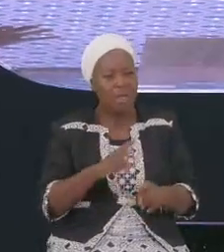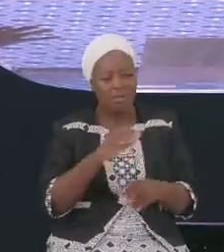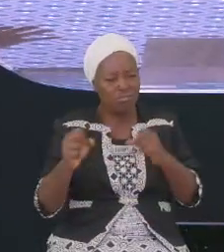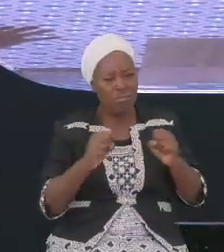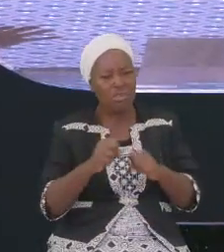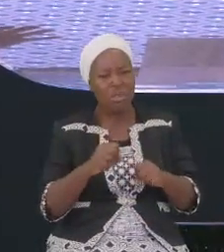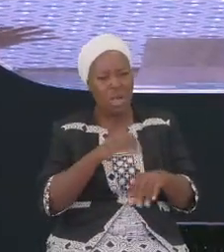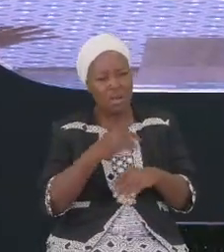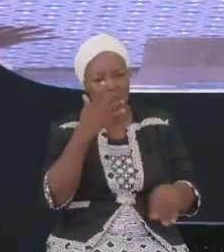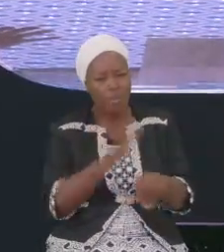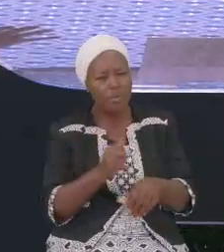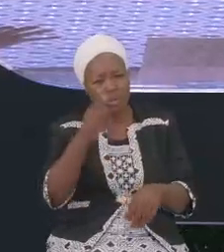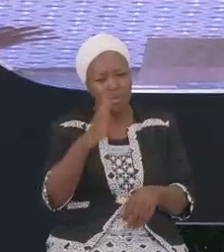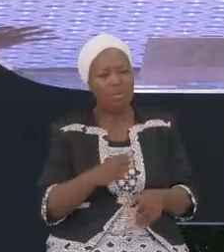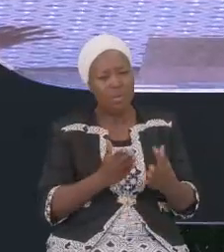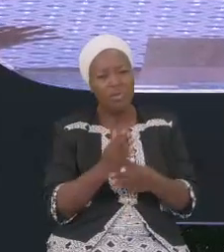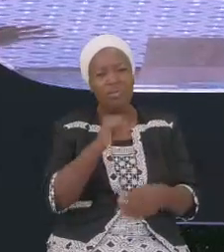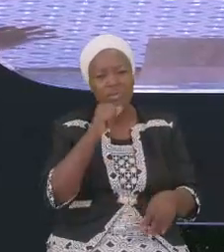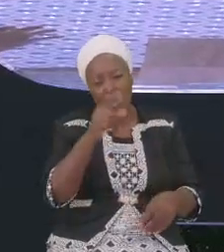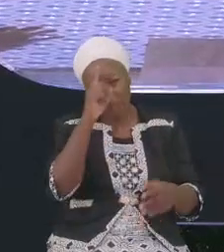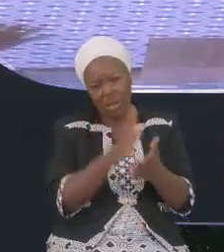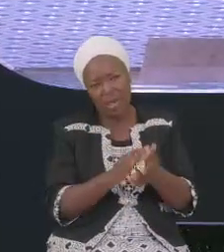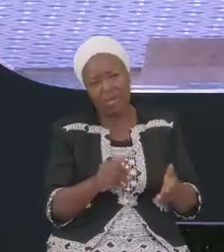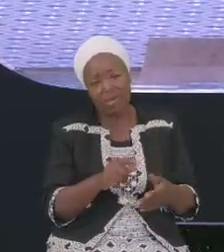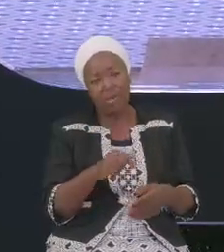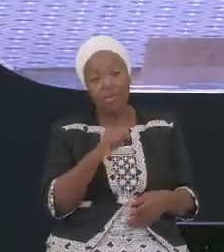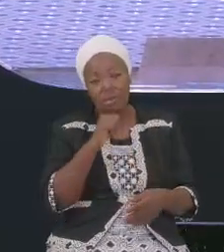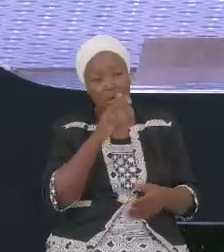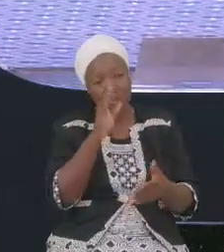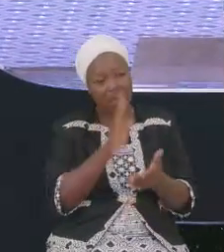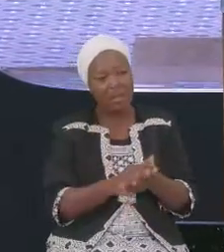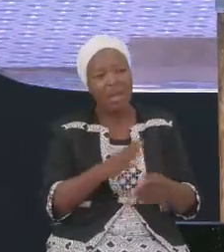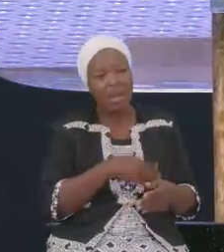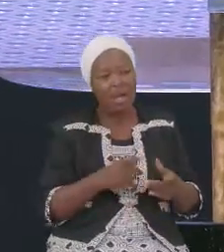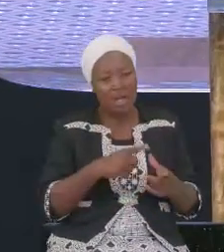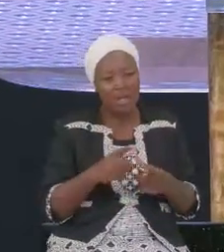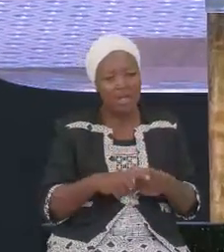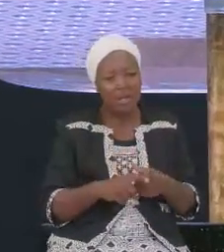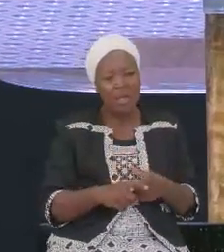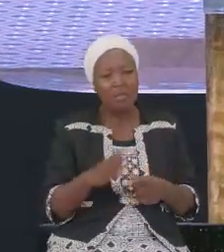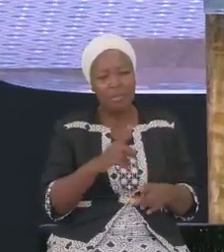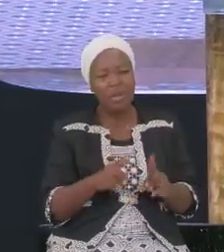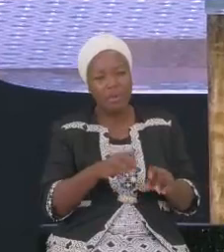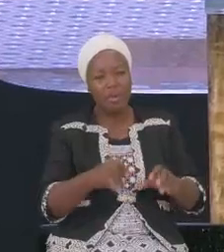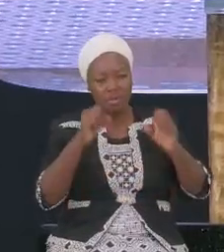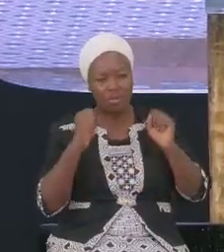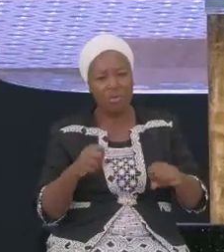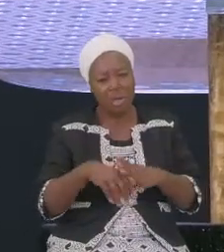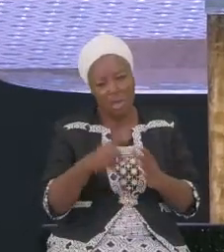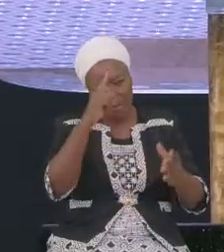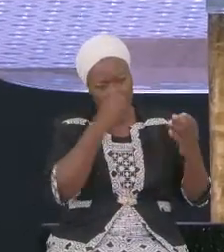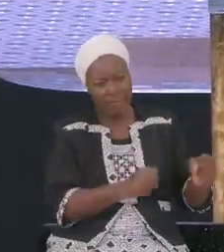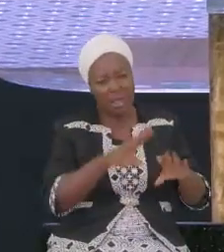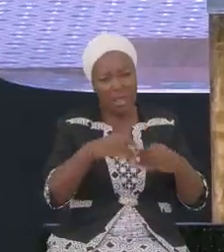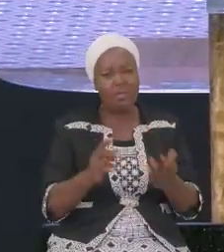through unbelief. It said, he staggered not at the promise of God through unbelief, but was strong in faith, giving